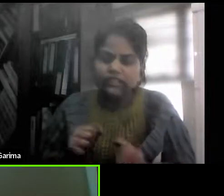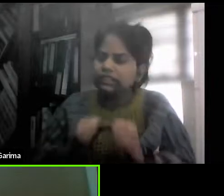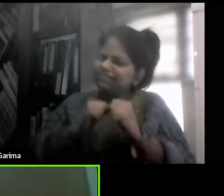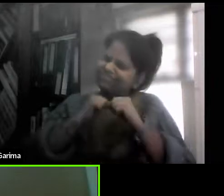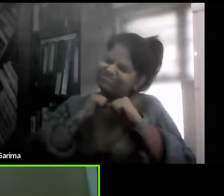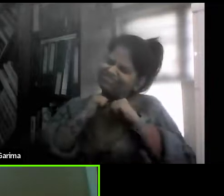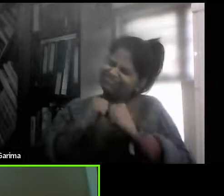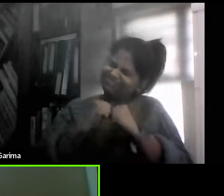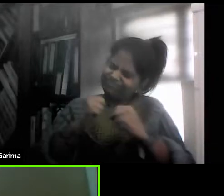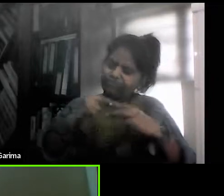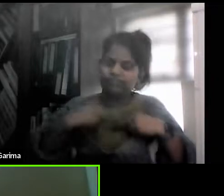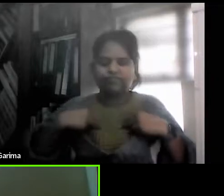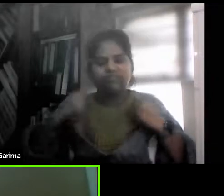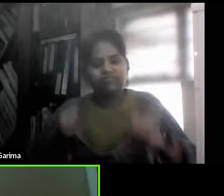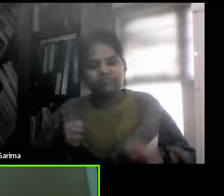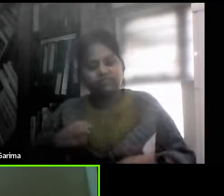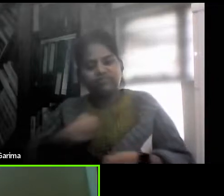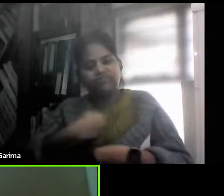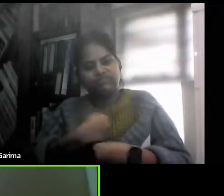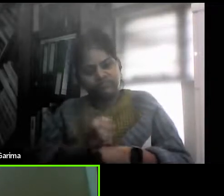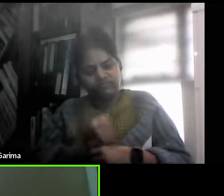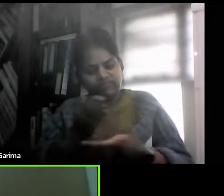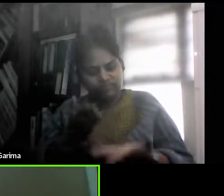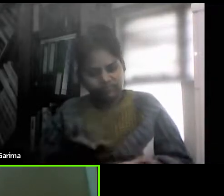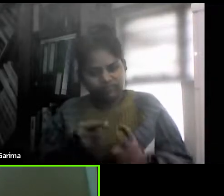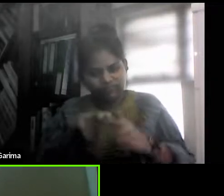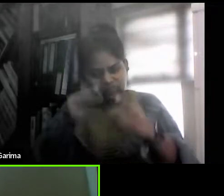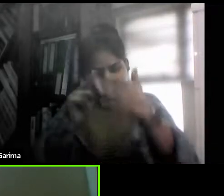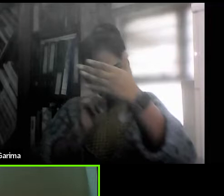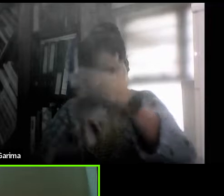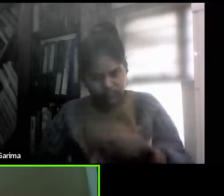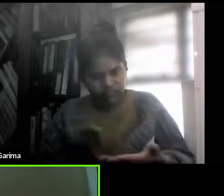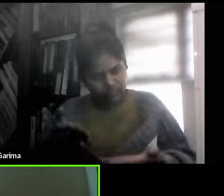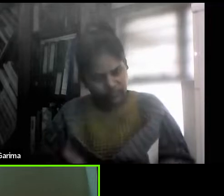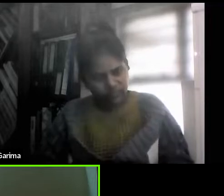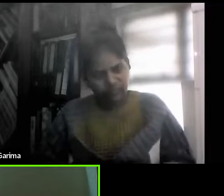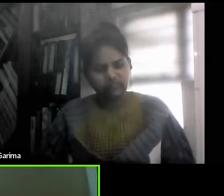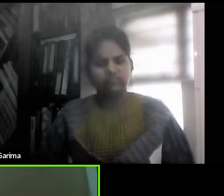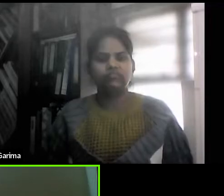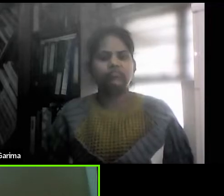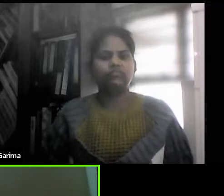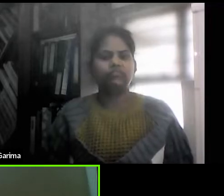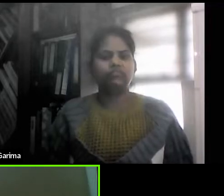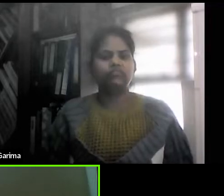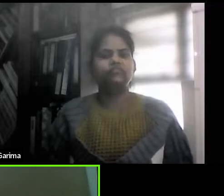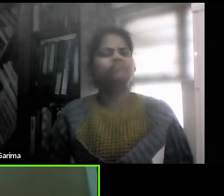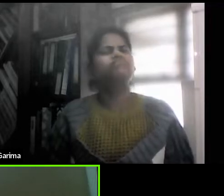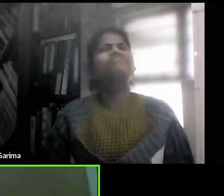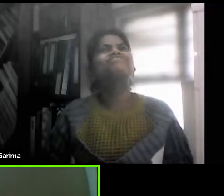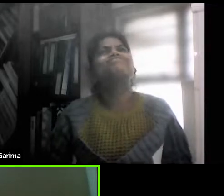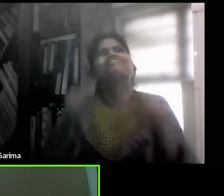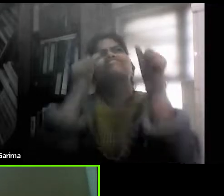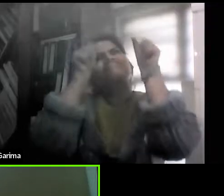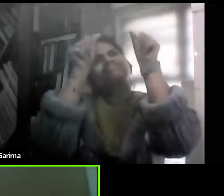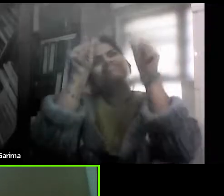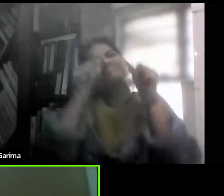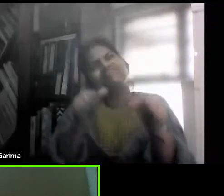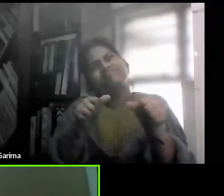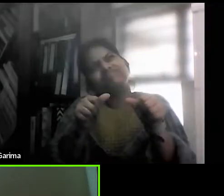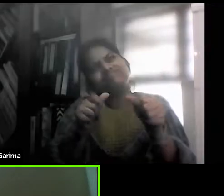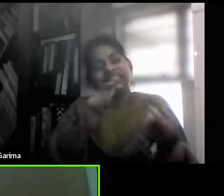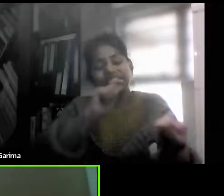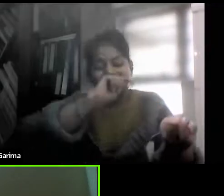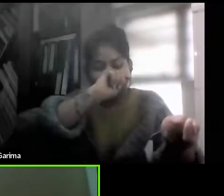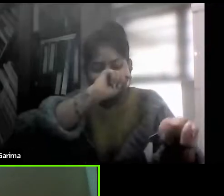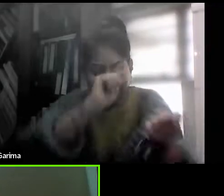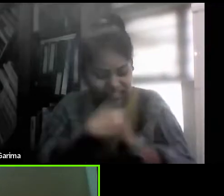Assembly. So as a result, nothing really changed. But one thing actually happened was the Tamil Nadu government, for the